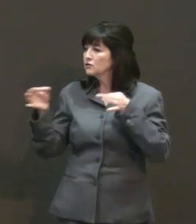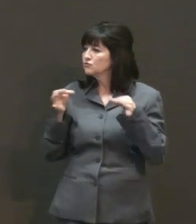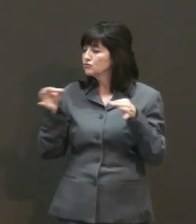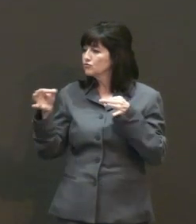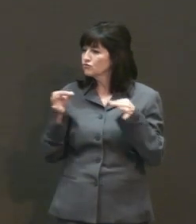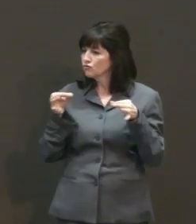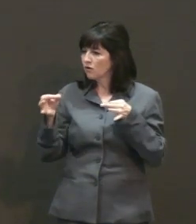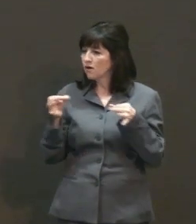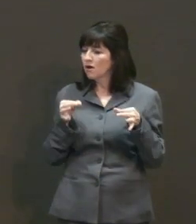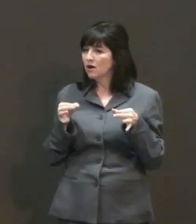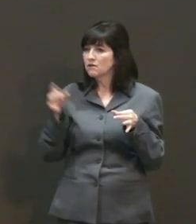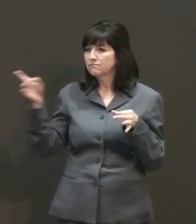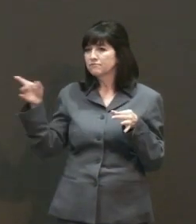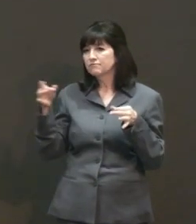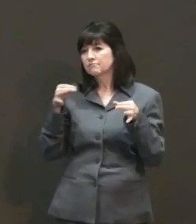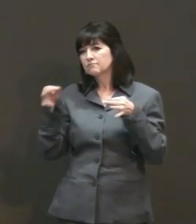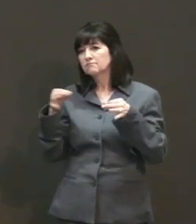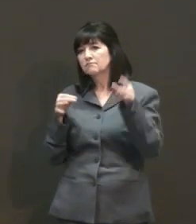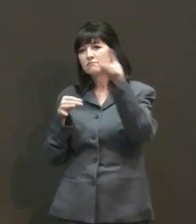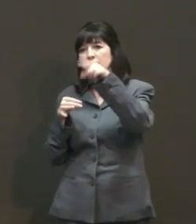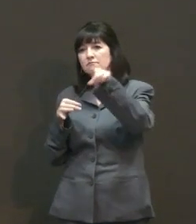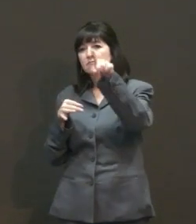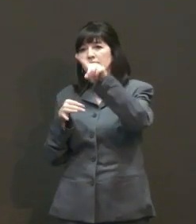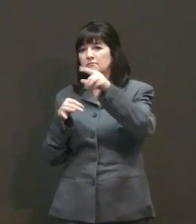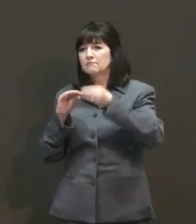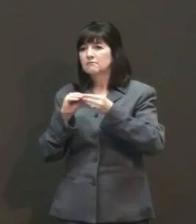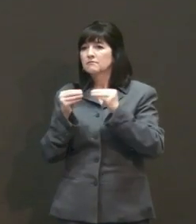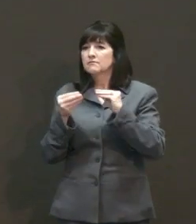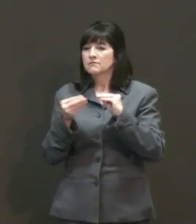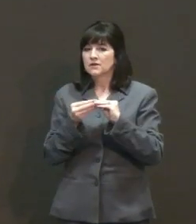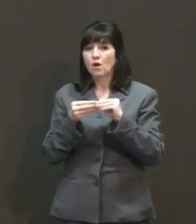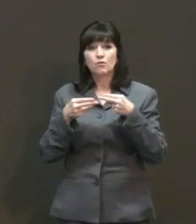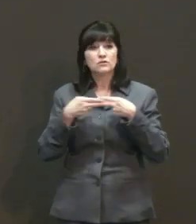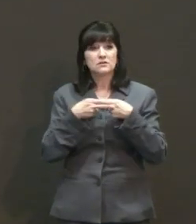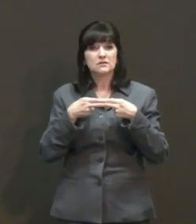about, and the slide here shows the